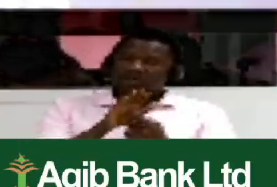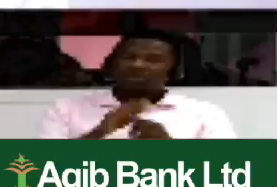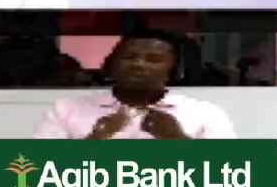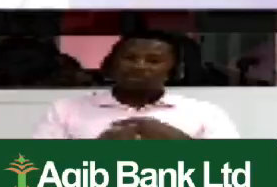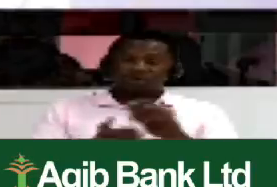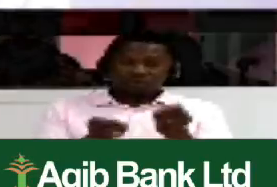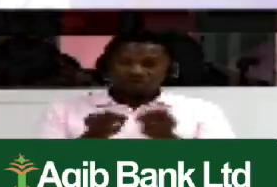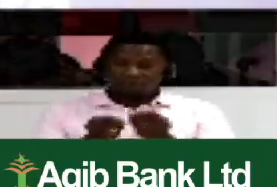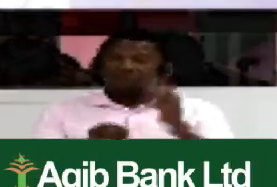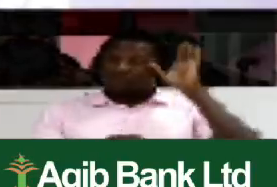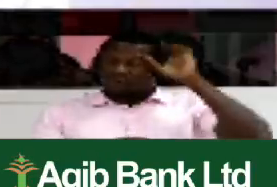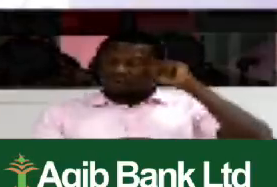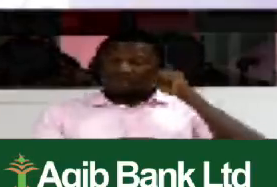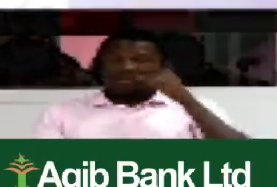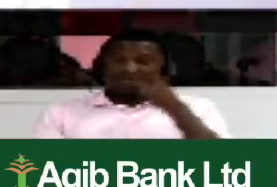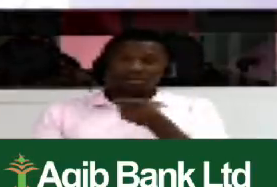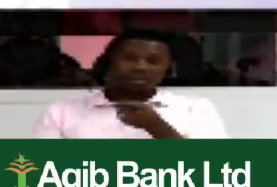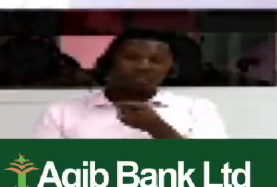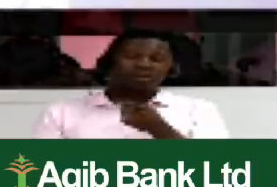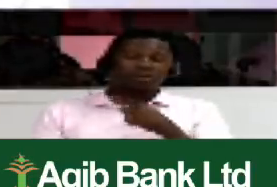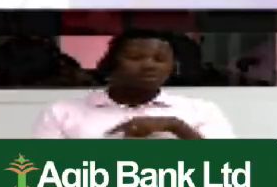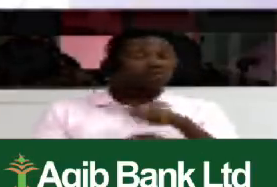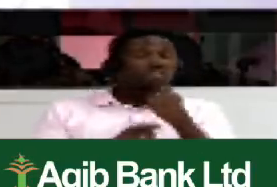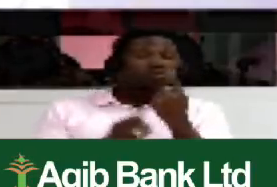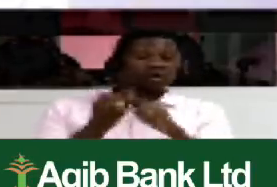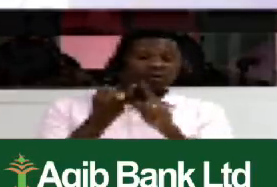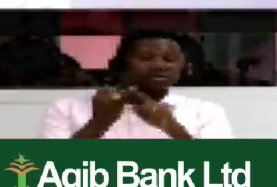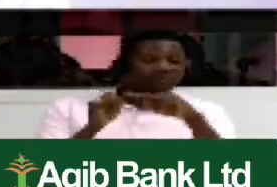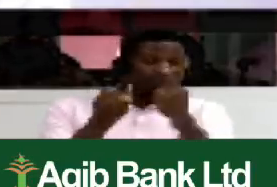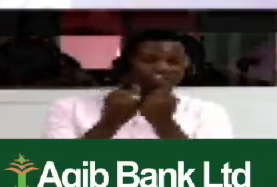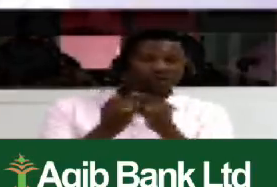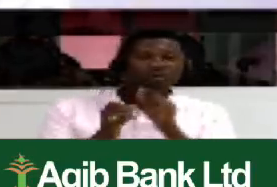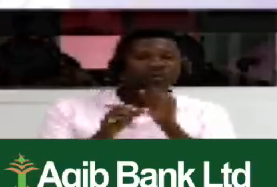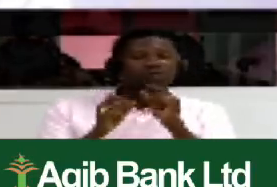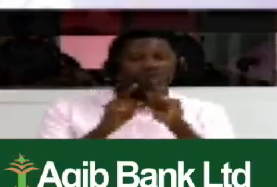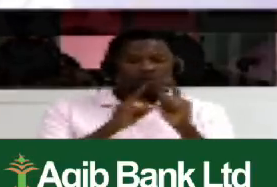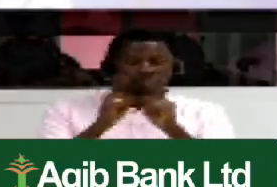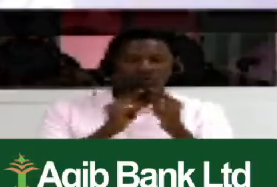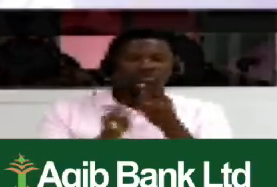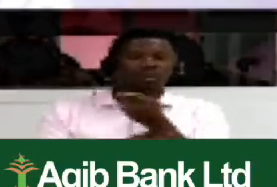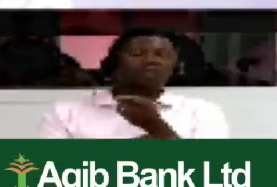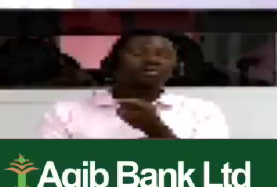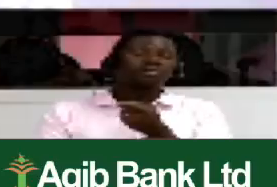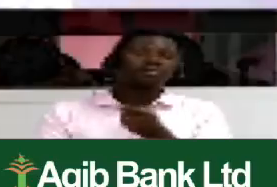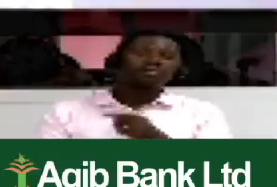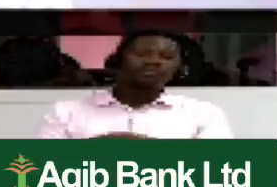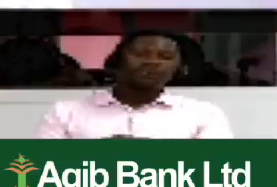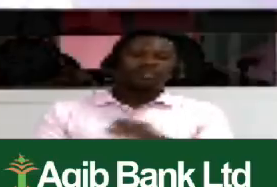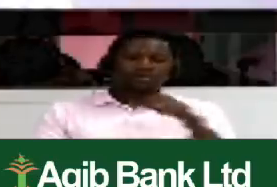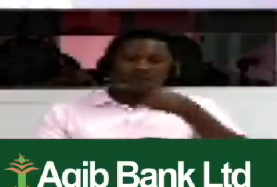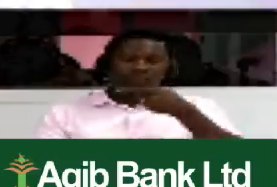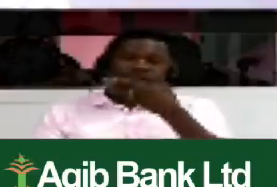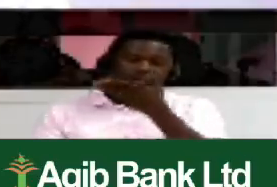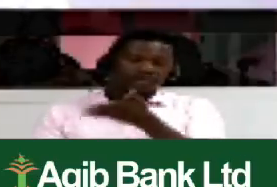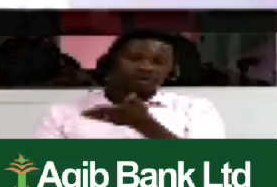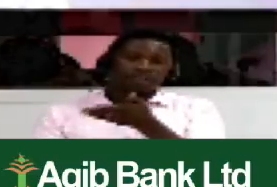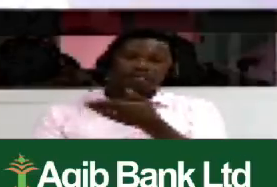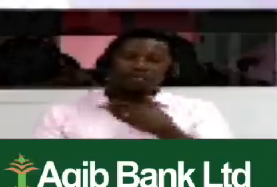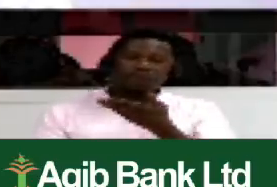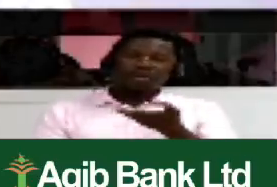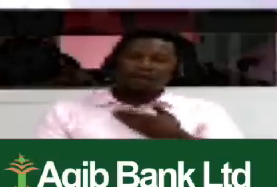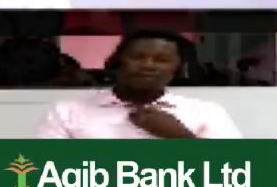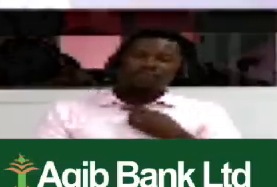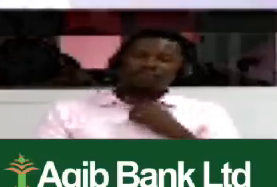to realize this. This was one of the things we obviously discussed with them. And then from there, then we had